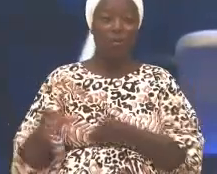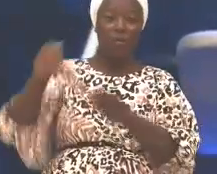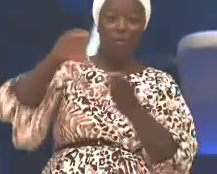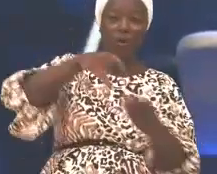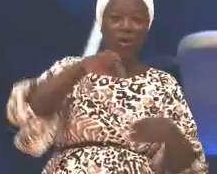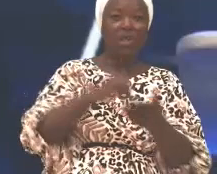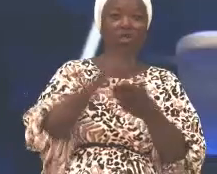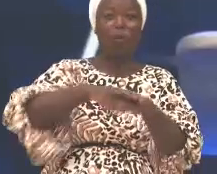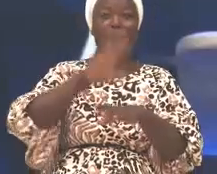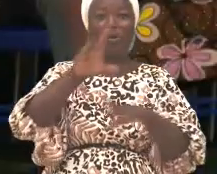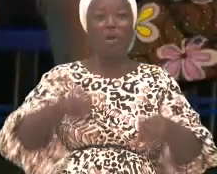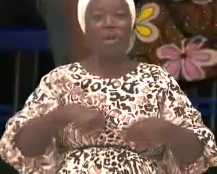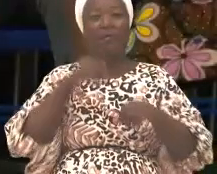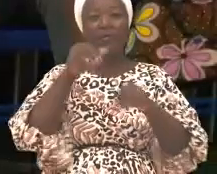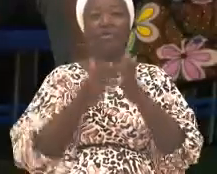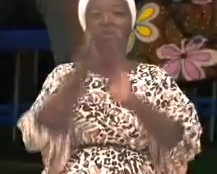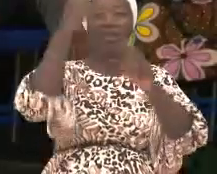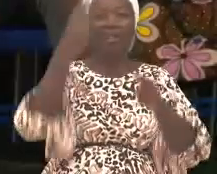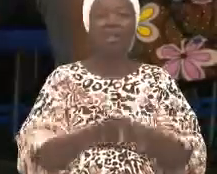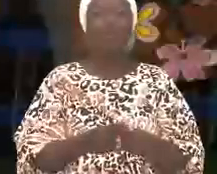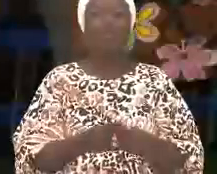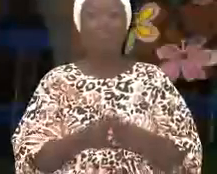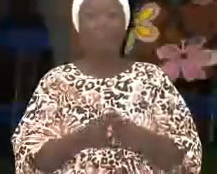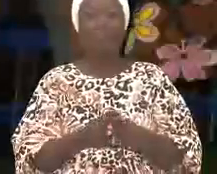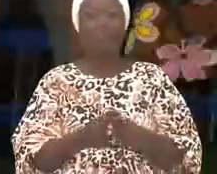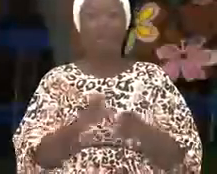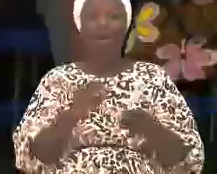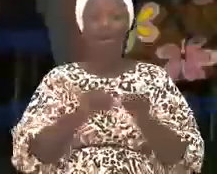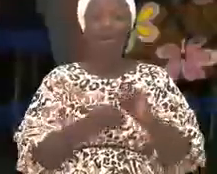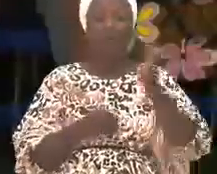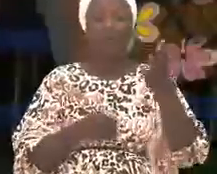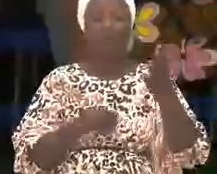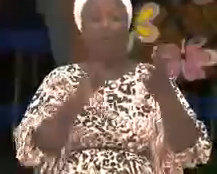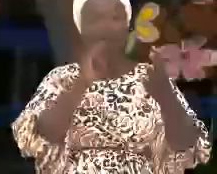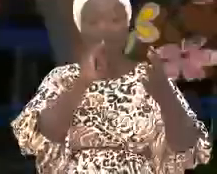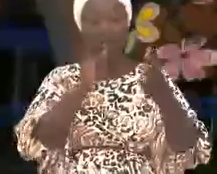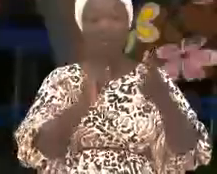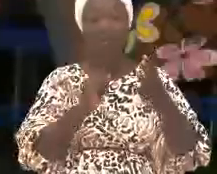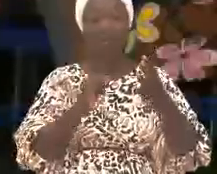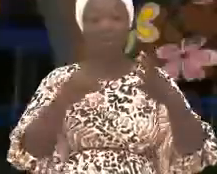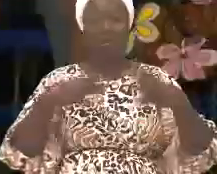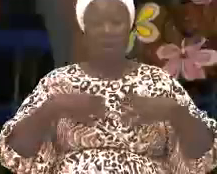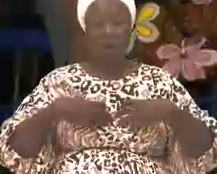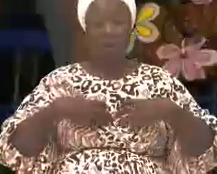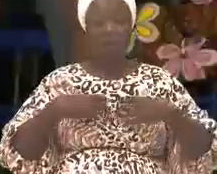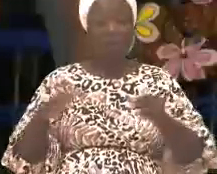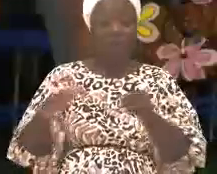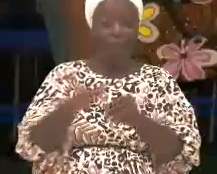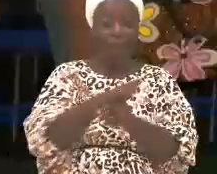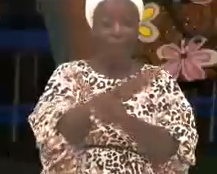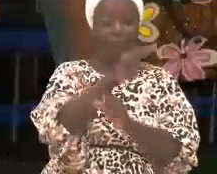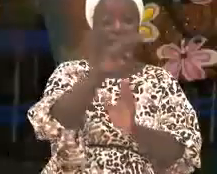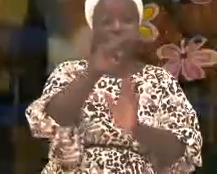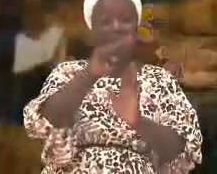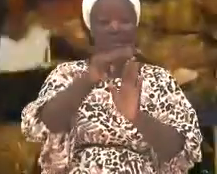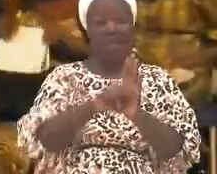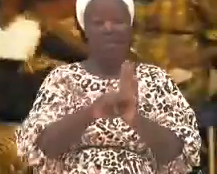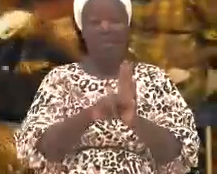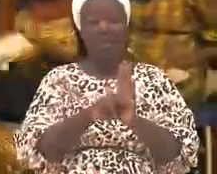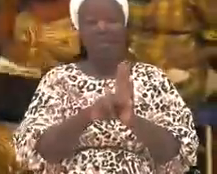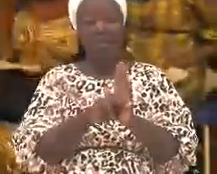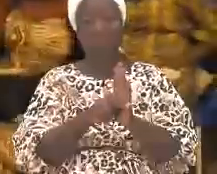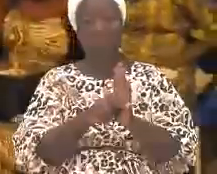life in Jesus' name. Number 4, there is wholeness. Wholeness. You know, if your hand is not